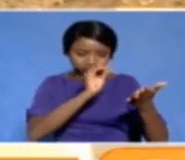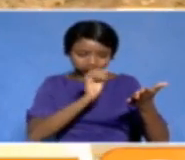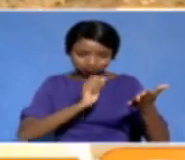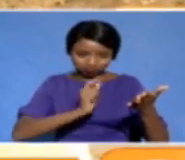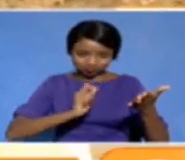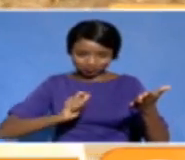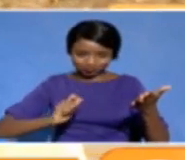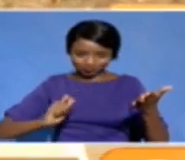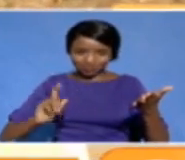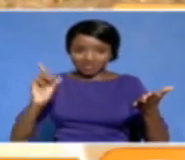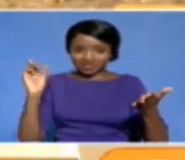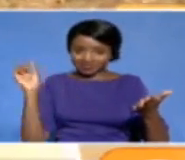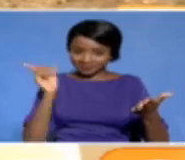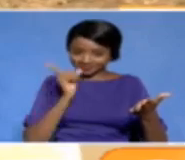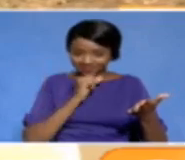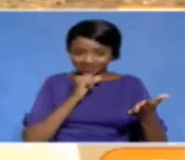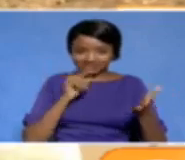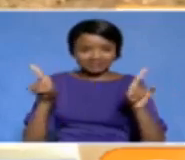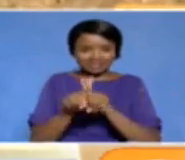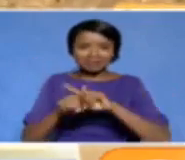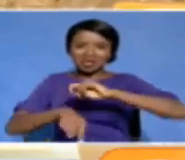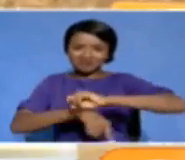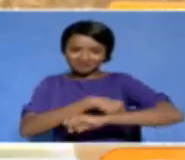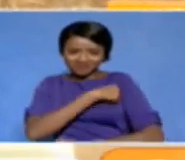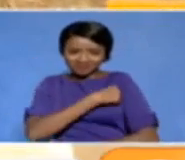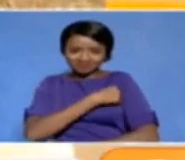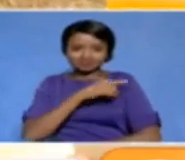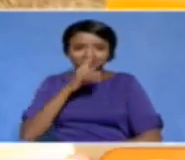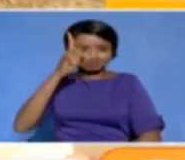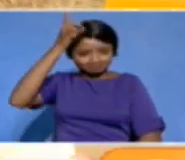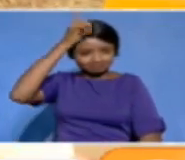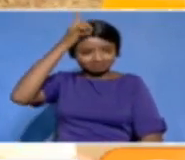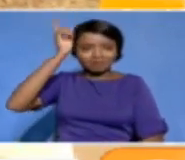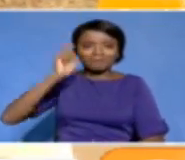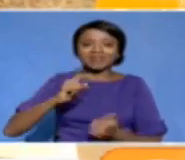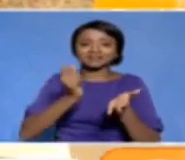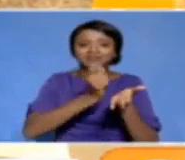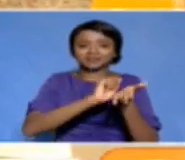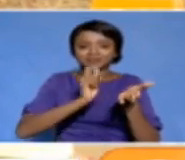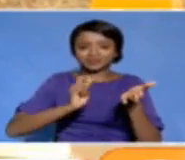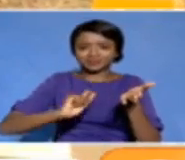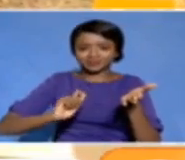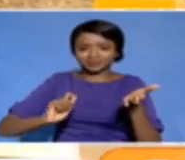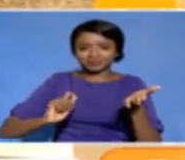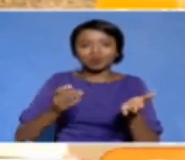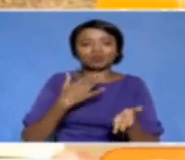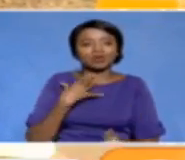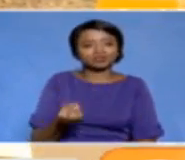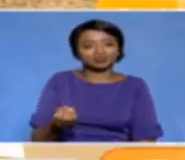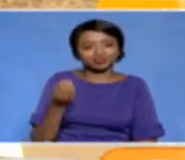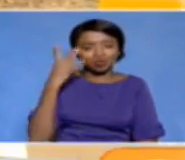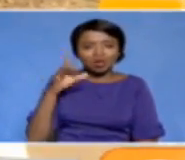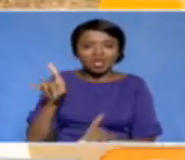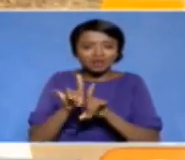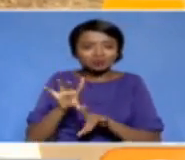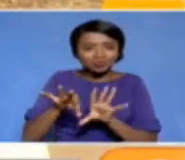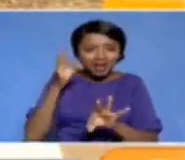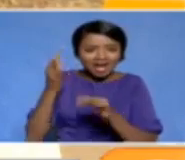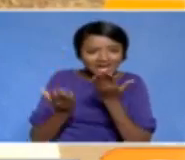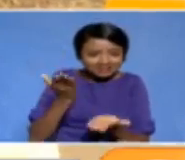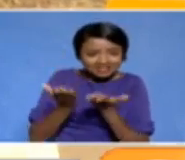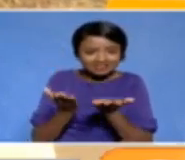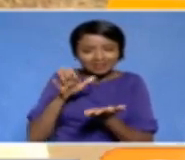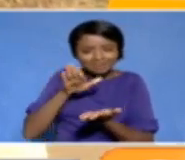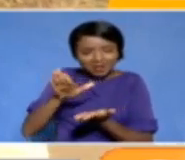It should be filled by the, our chief, the priest, and if they want to know and assess your income. So